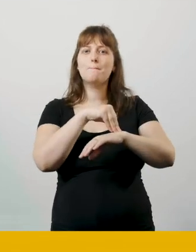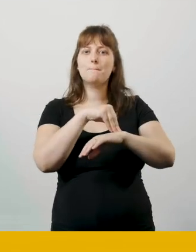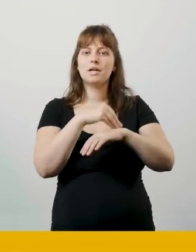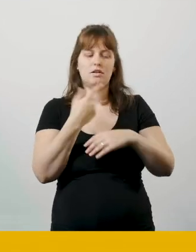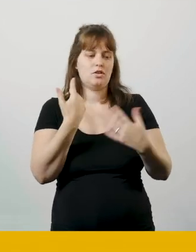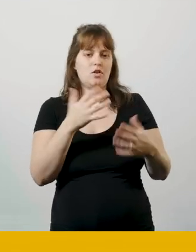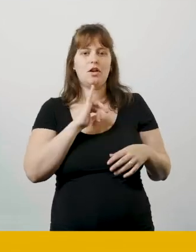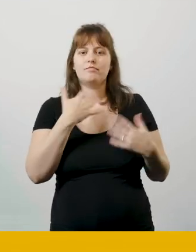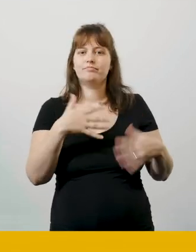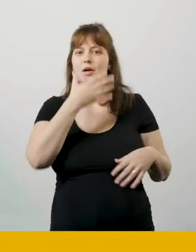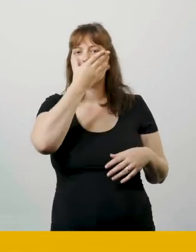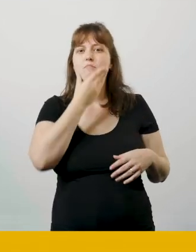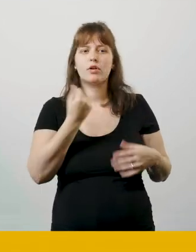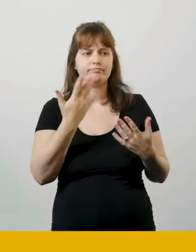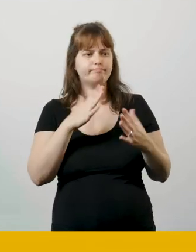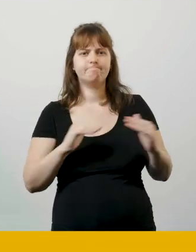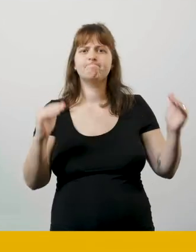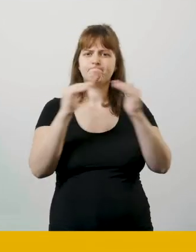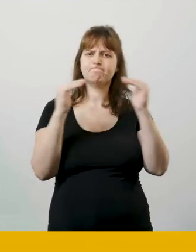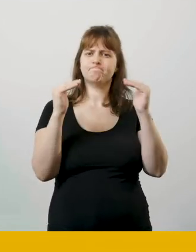of unity.